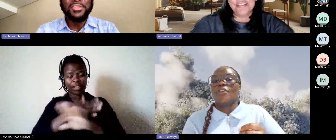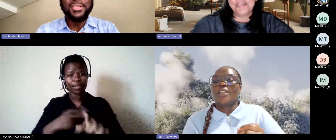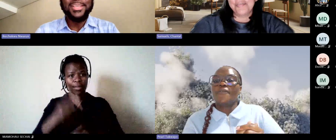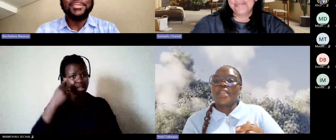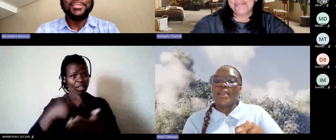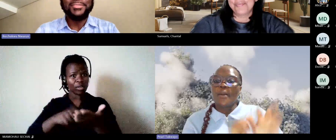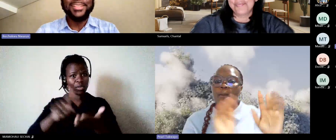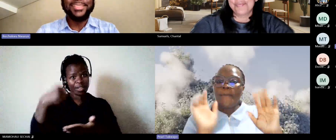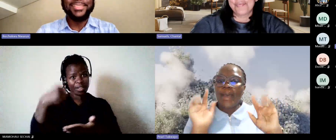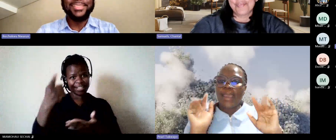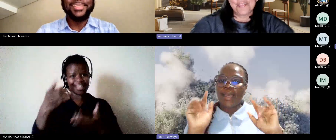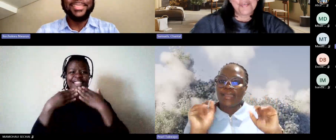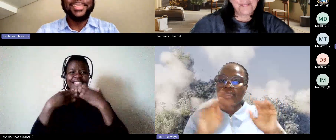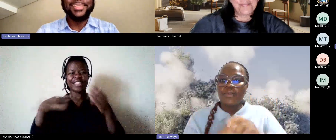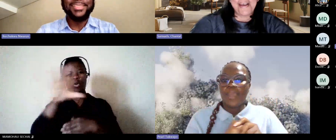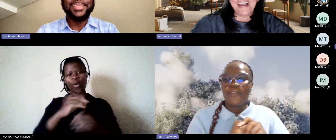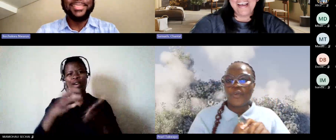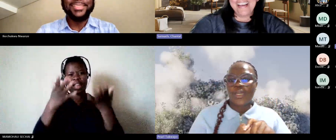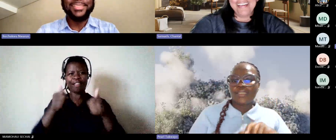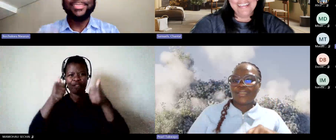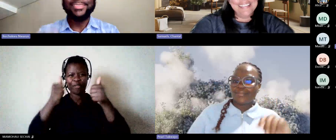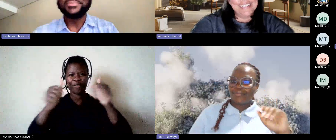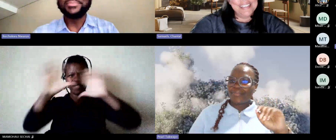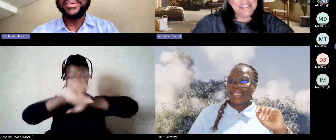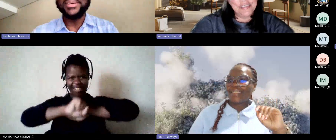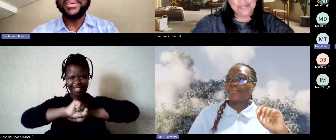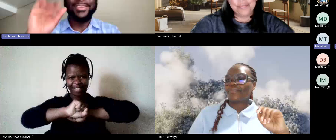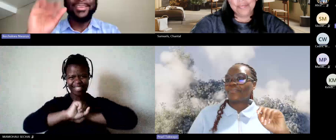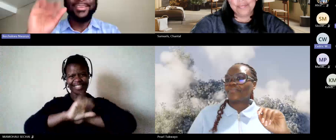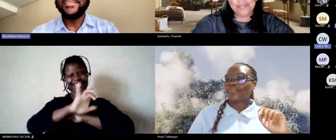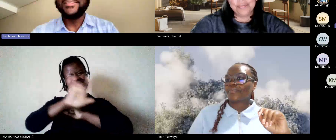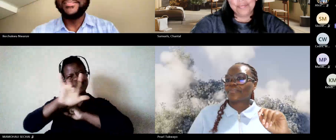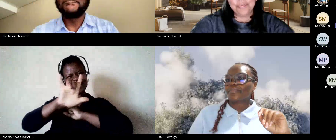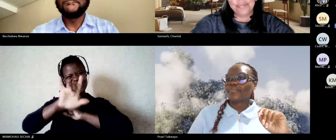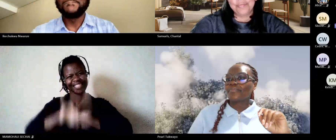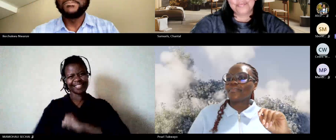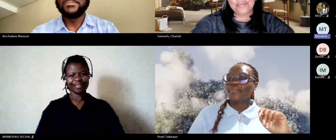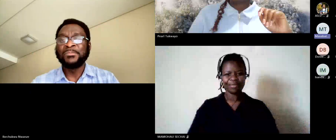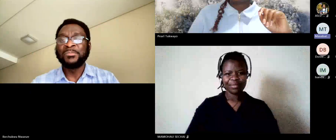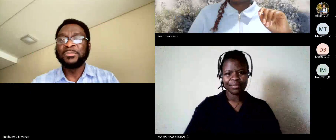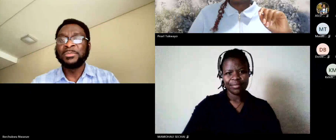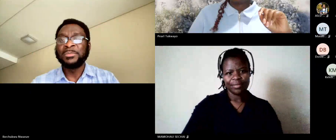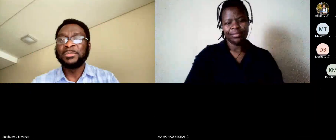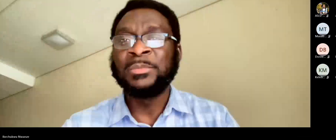much. Have a good evening. Bye, guys. Bye. Bye. Thank you.